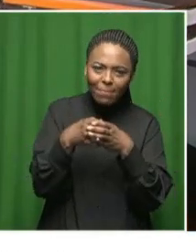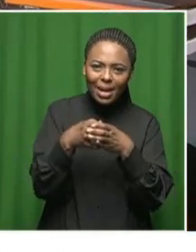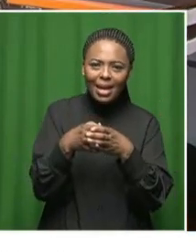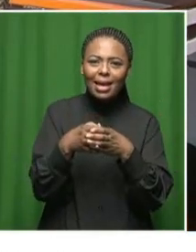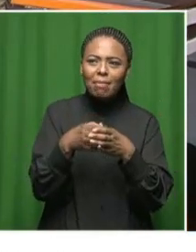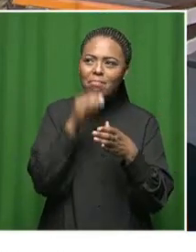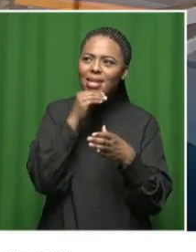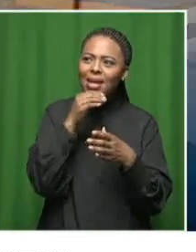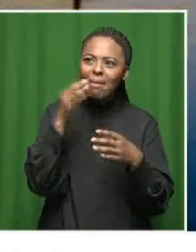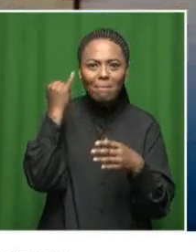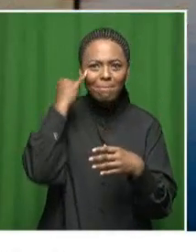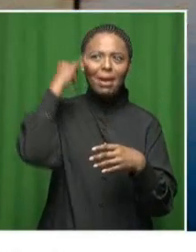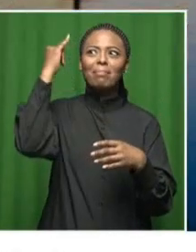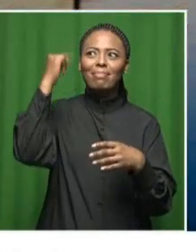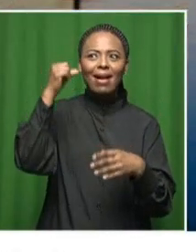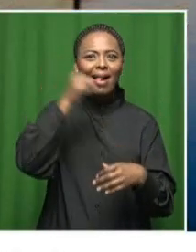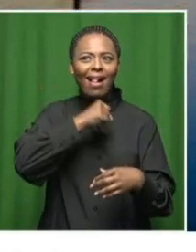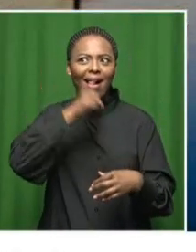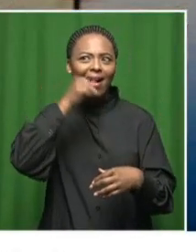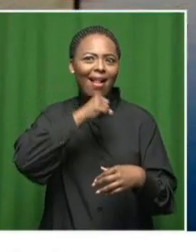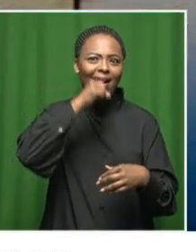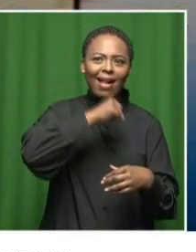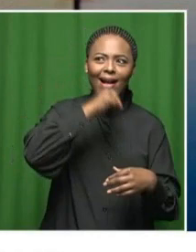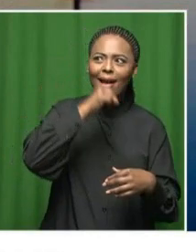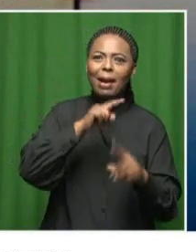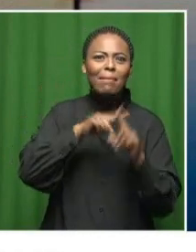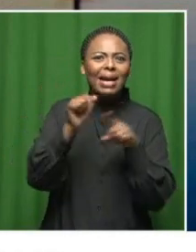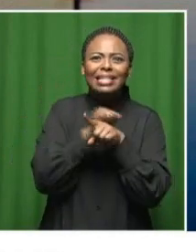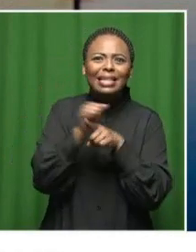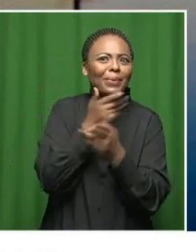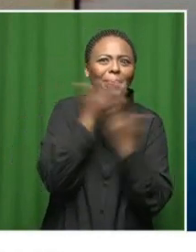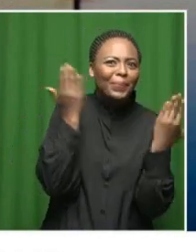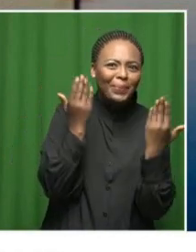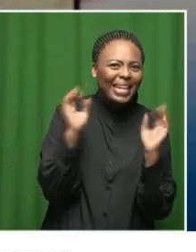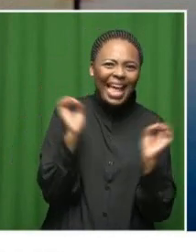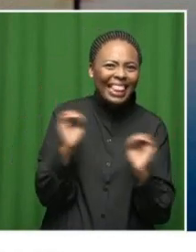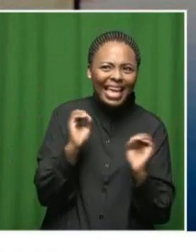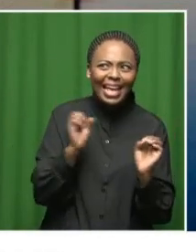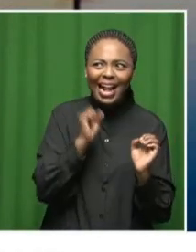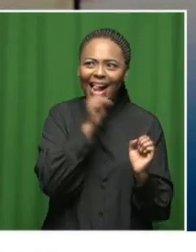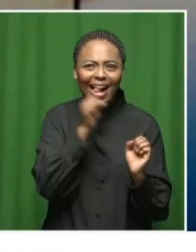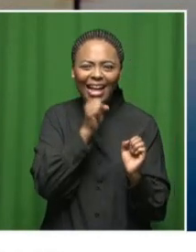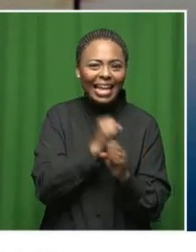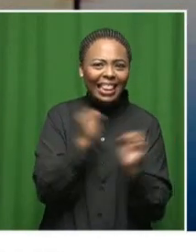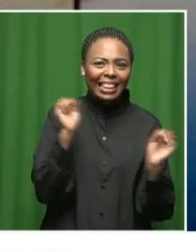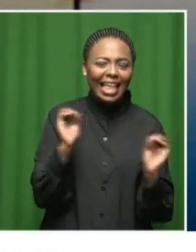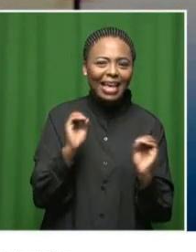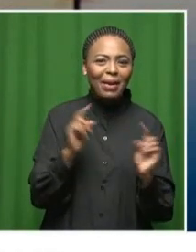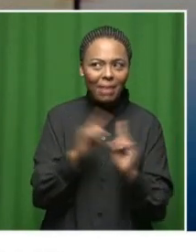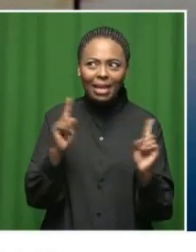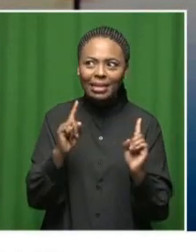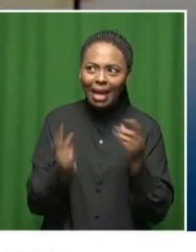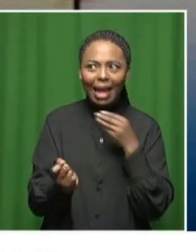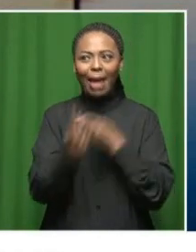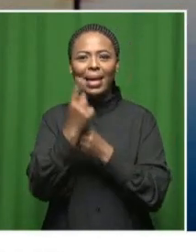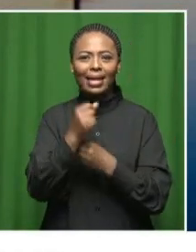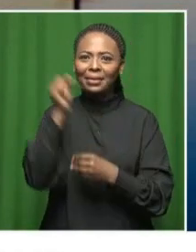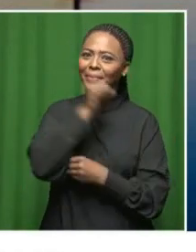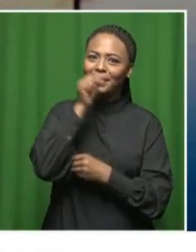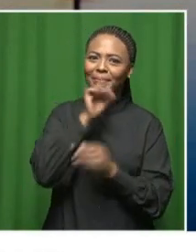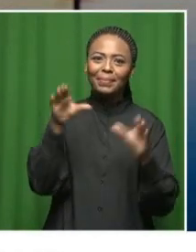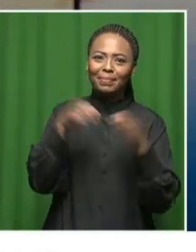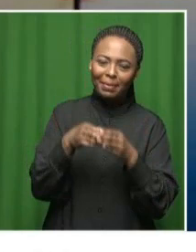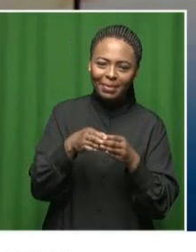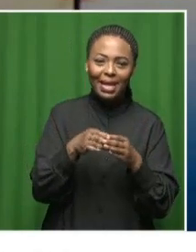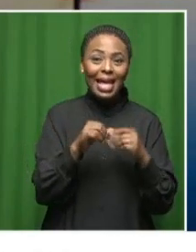songs, unprepared, it's usually unrehearsed, and then a song comes out of that. So in game development, we have